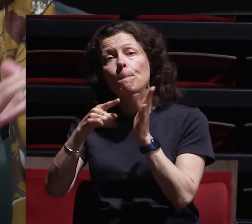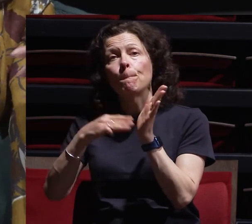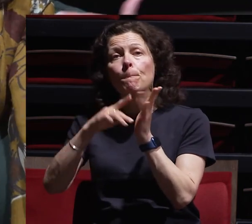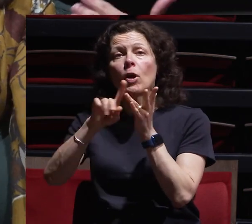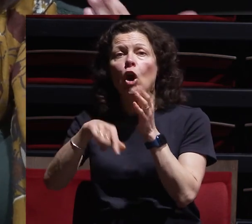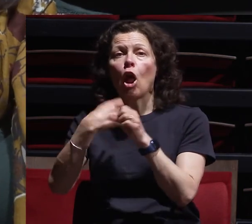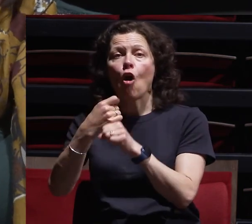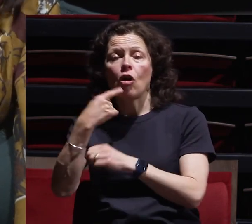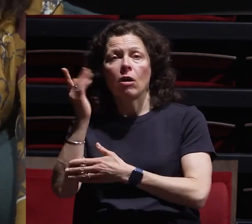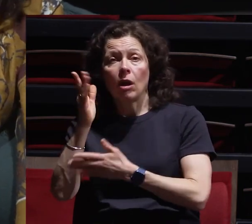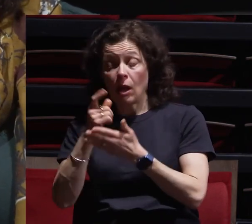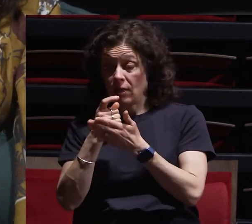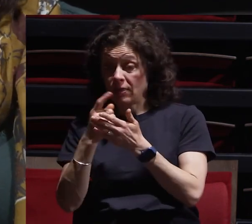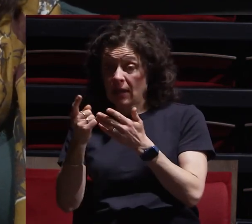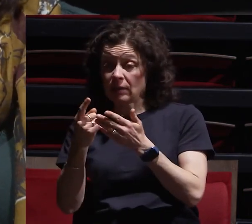that dealt with exactly the same